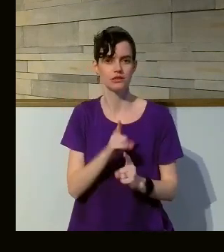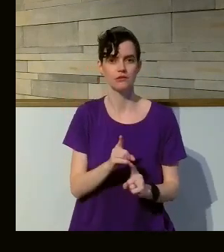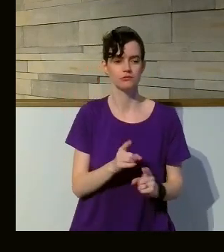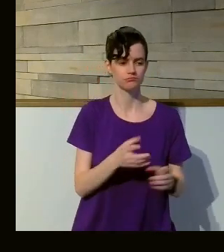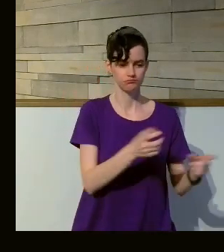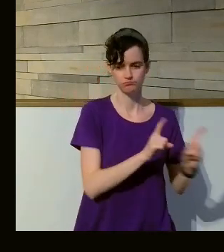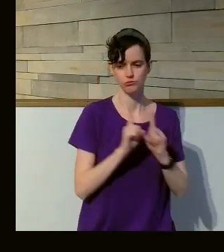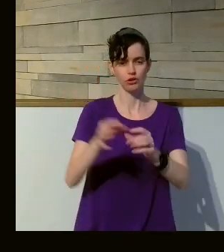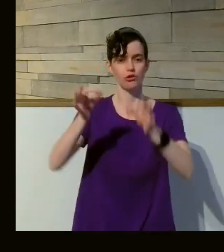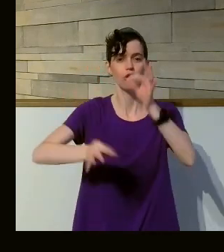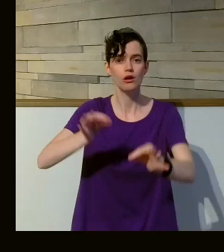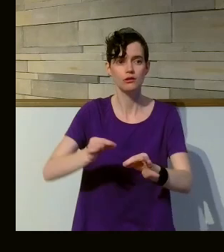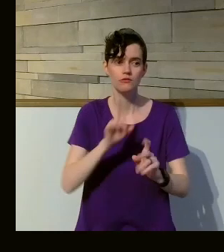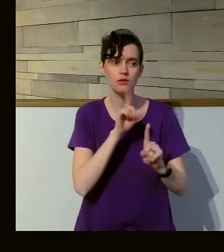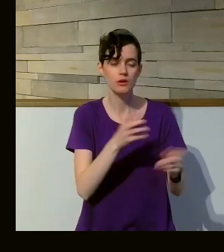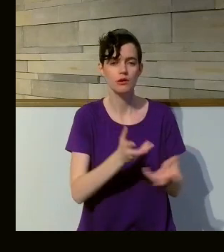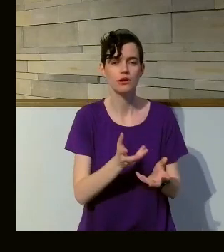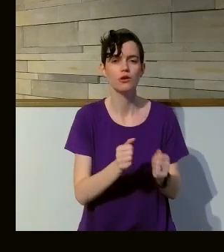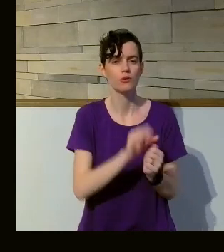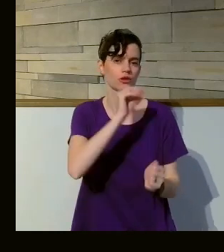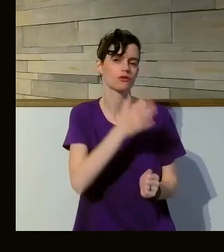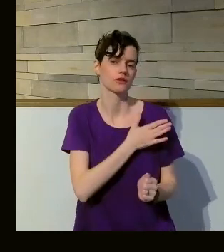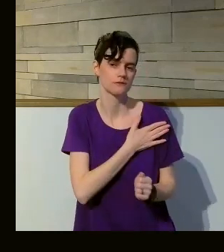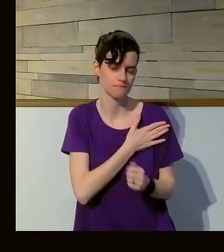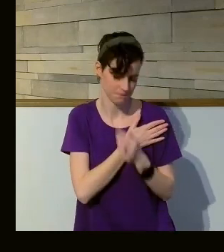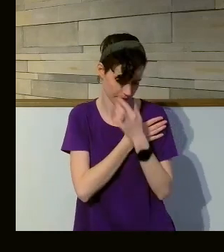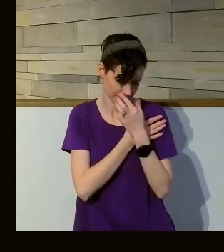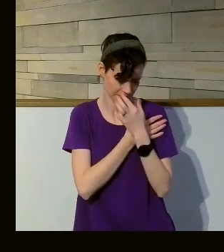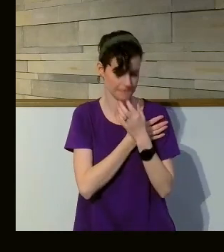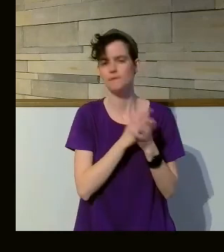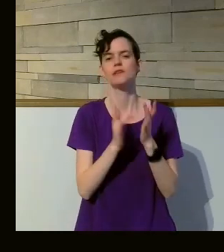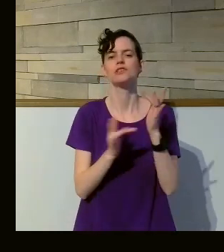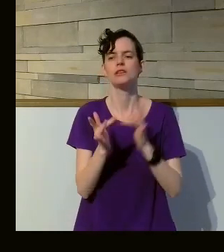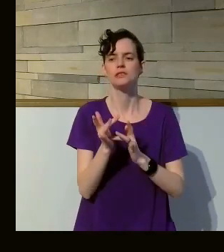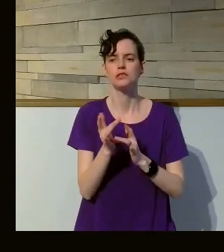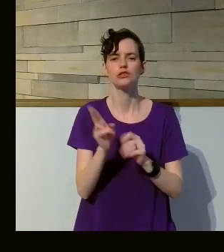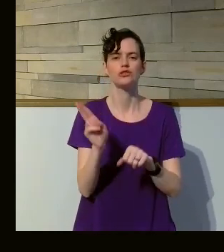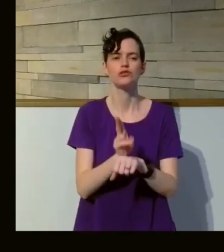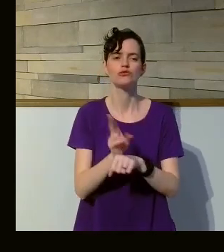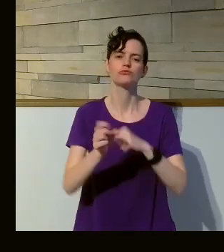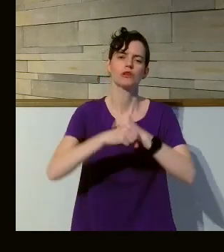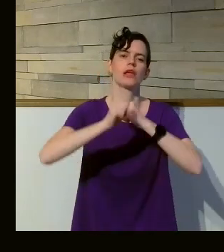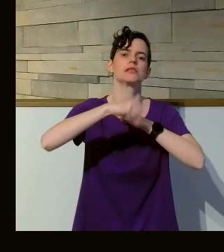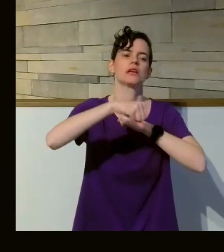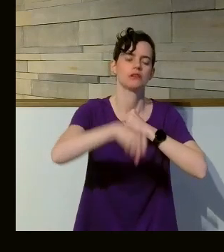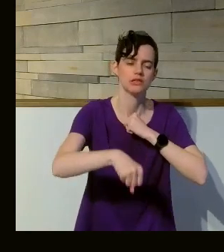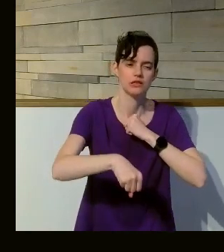court, we're going to respond with grace. Jesus is using, again, he uses a little bit of